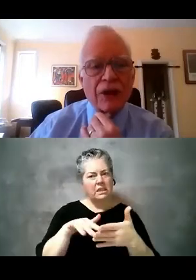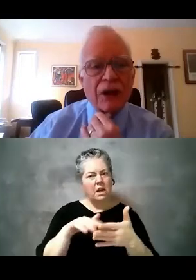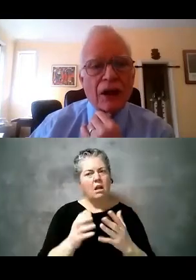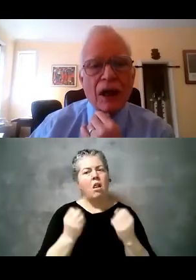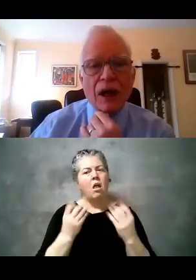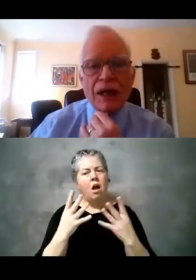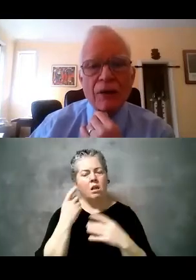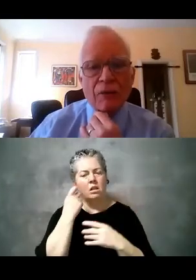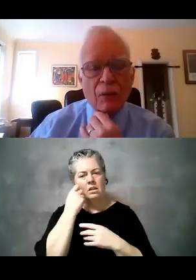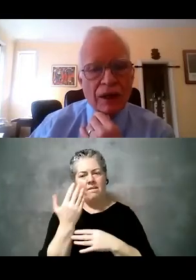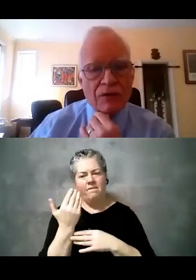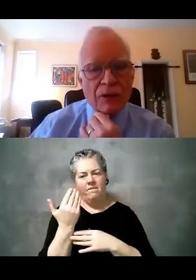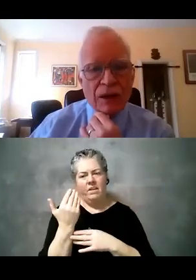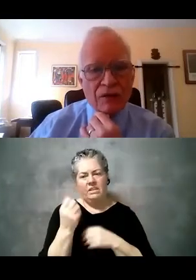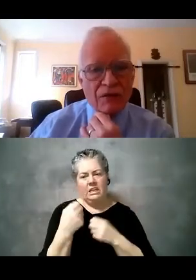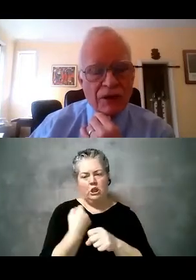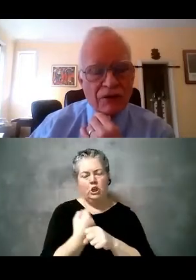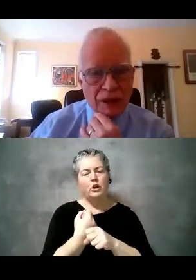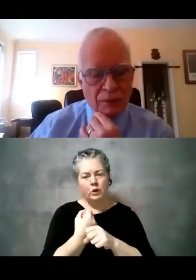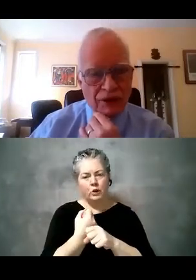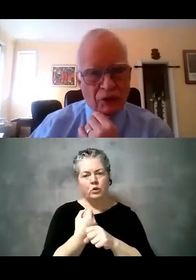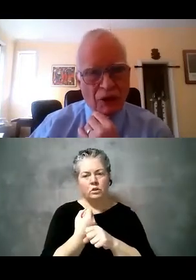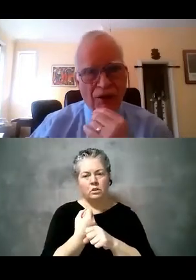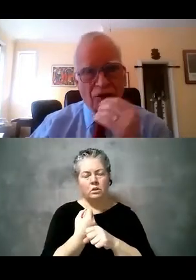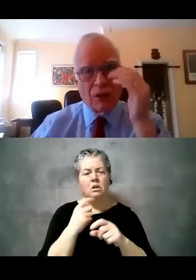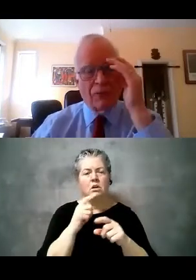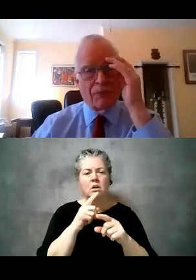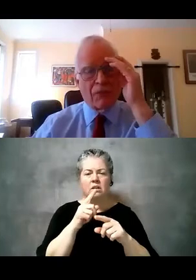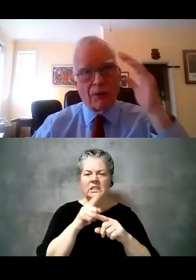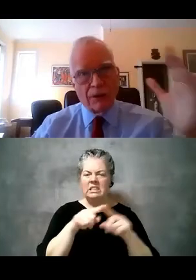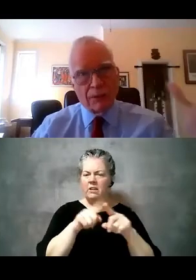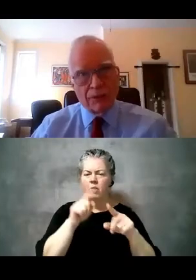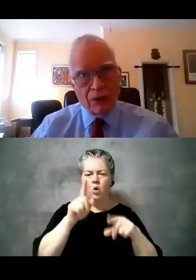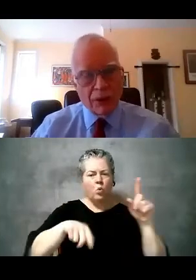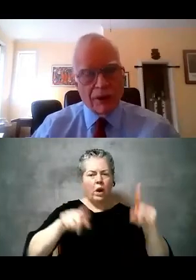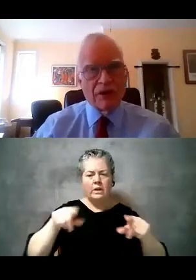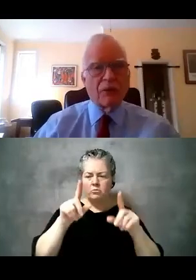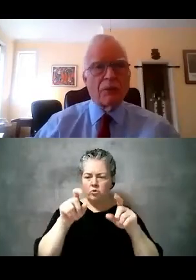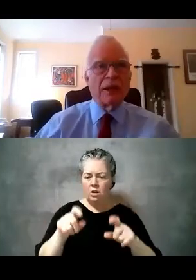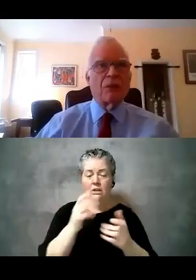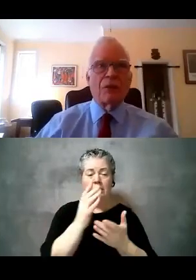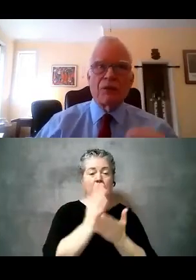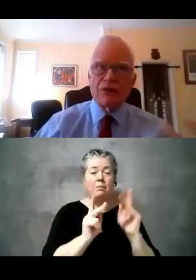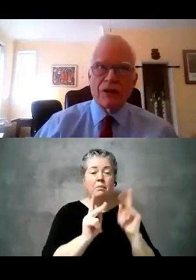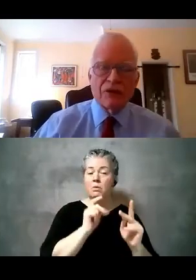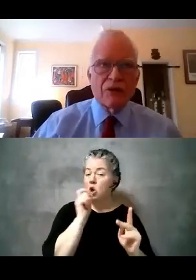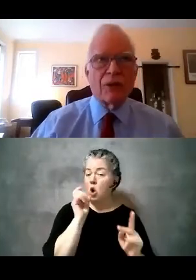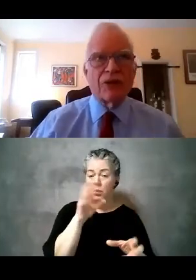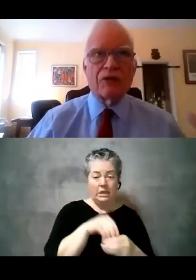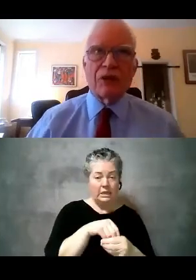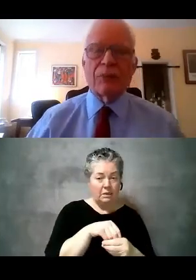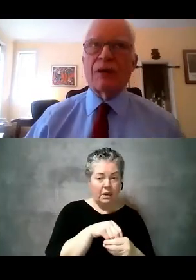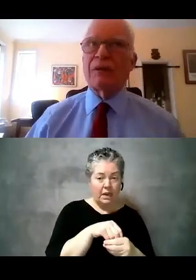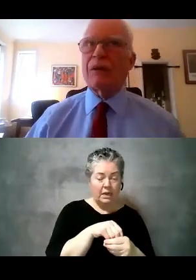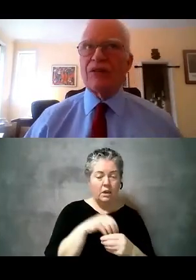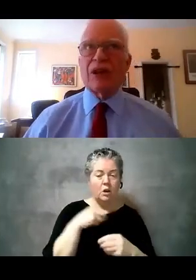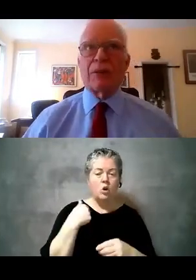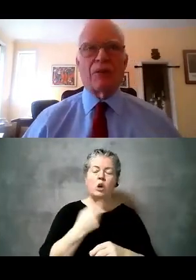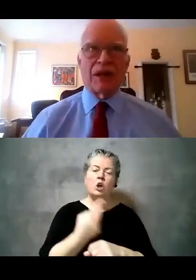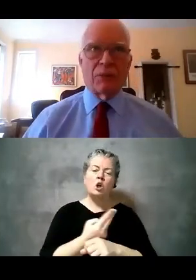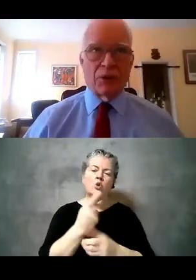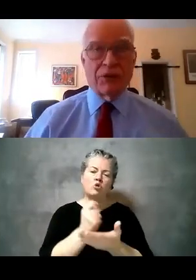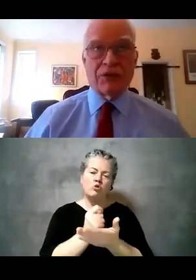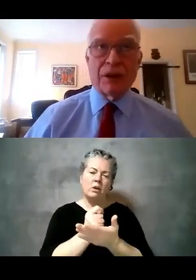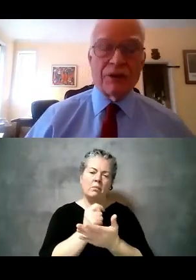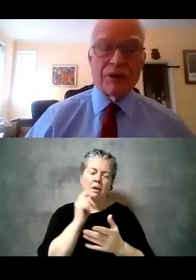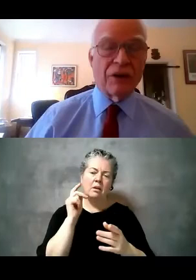years in various randomized trials where some people don't participate. We use treatment assignment,